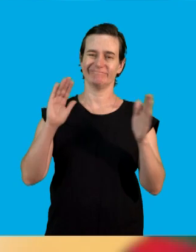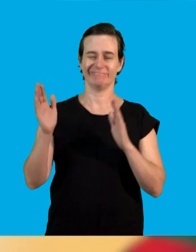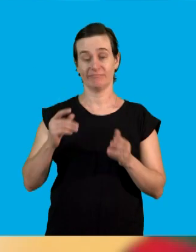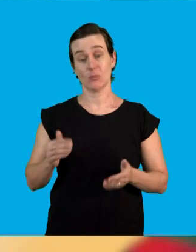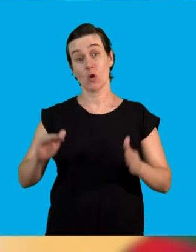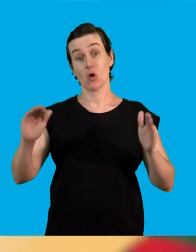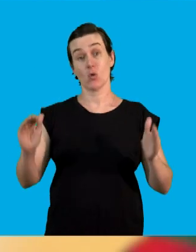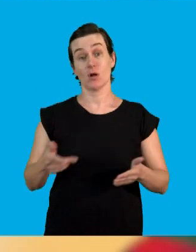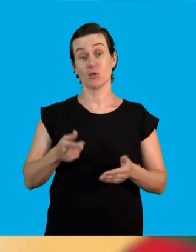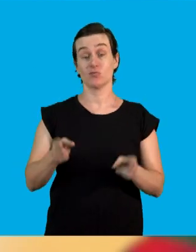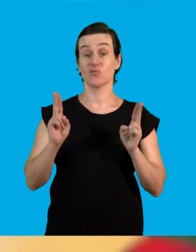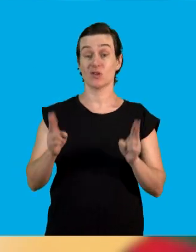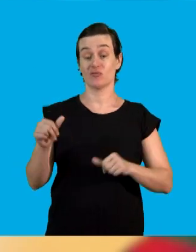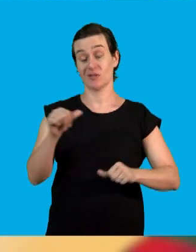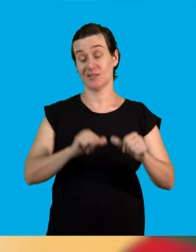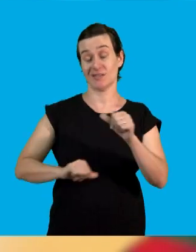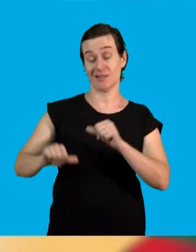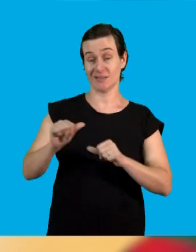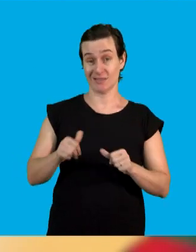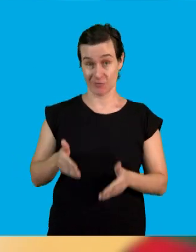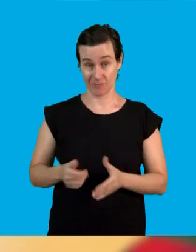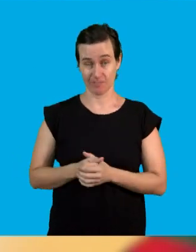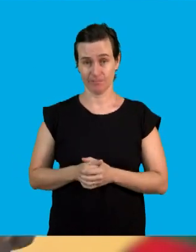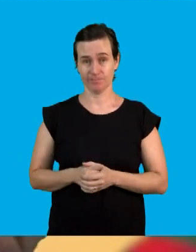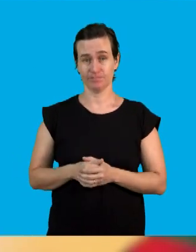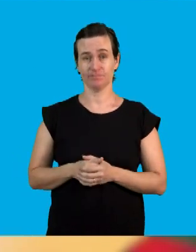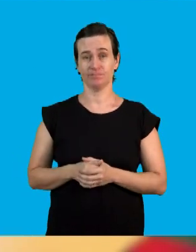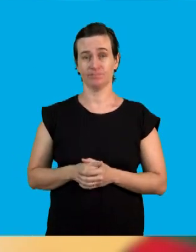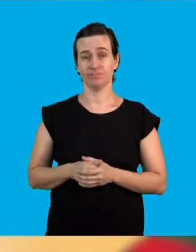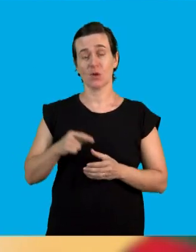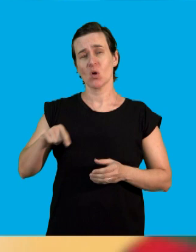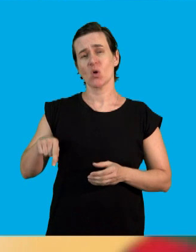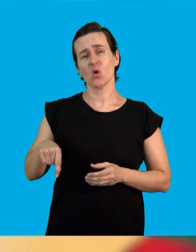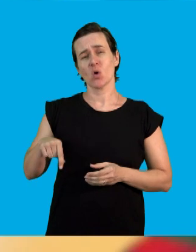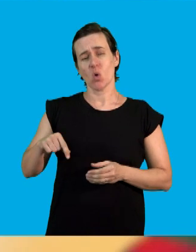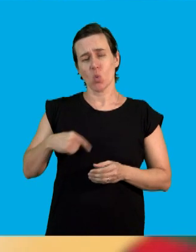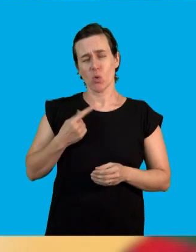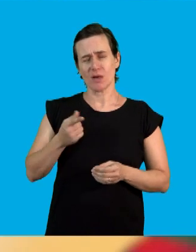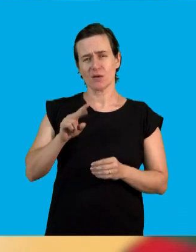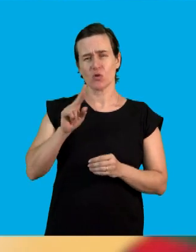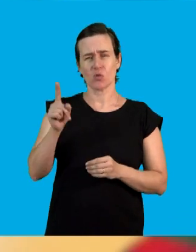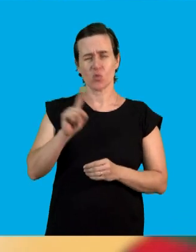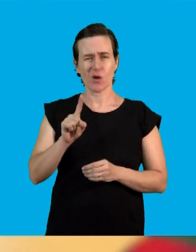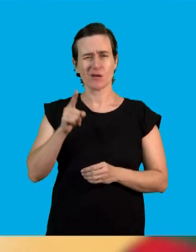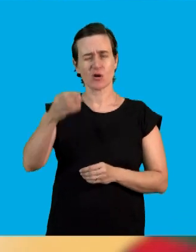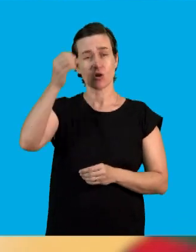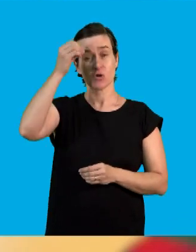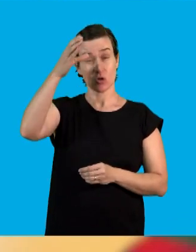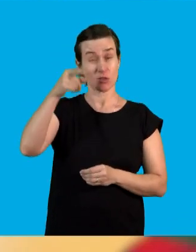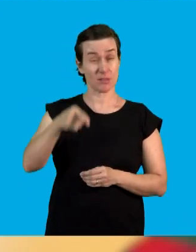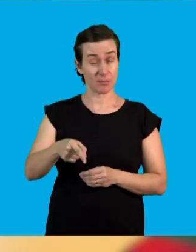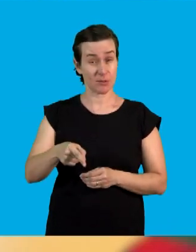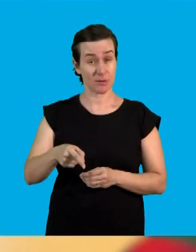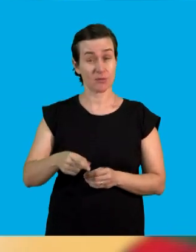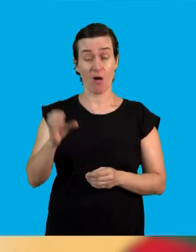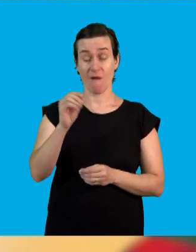Hello learners and welcome to your natural sciences lesson. So join me today as we're going to be introducing the concept of force. But before we get